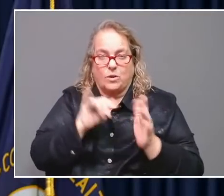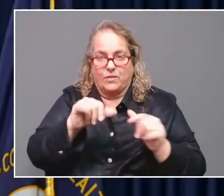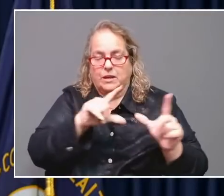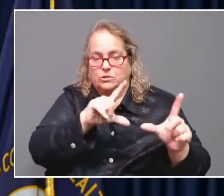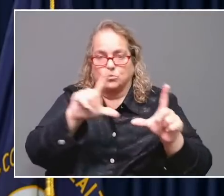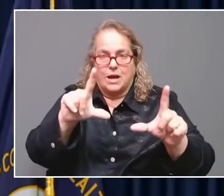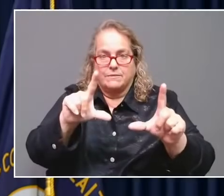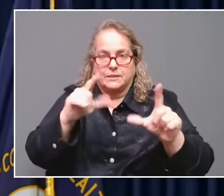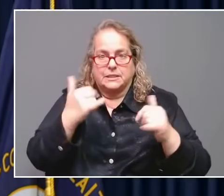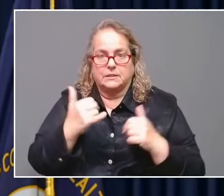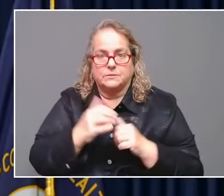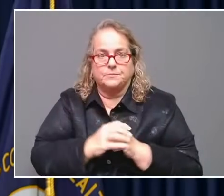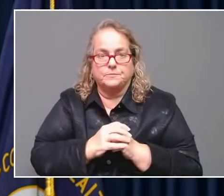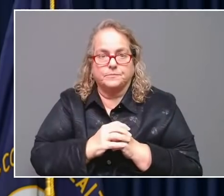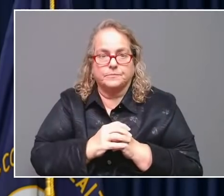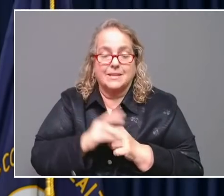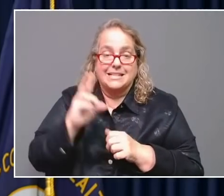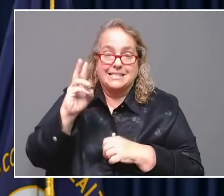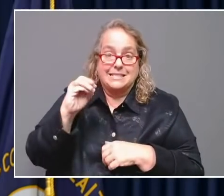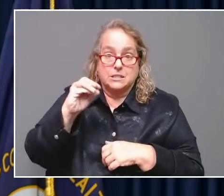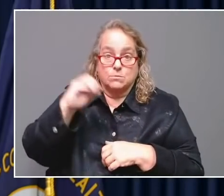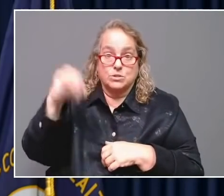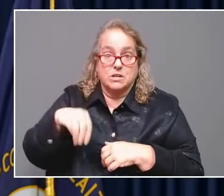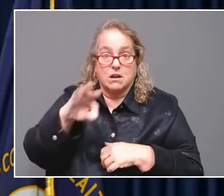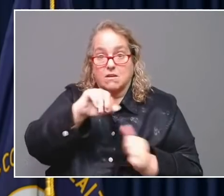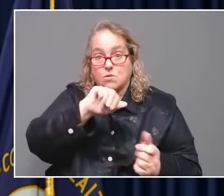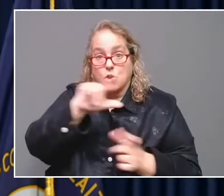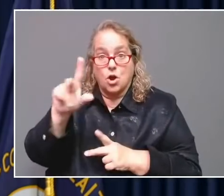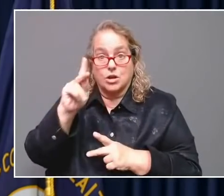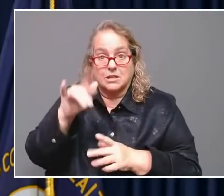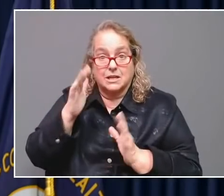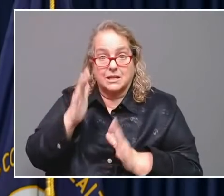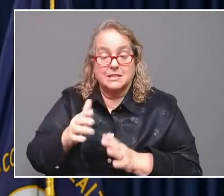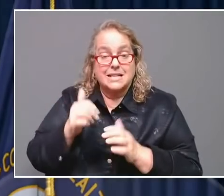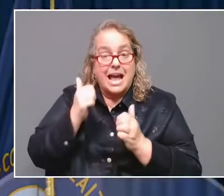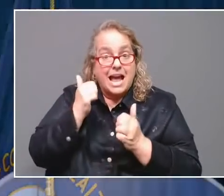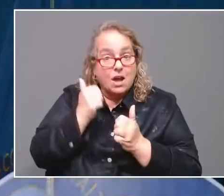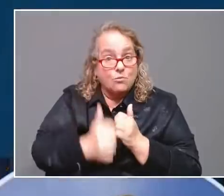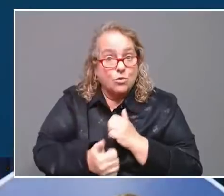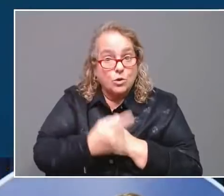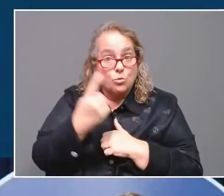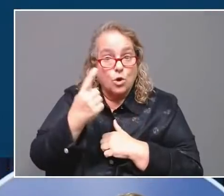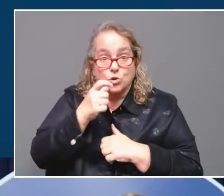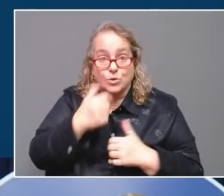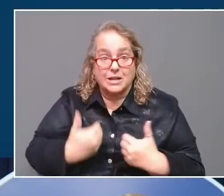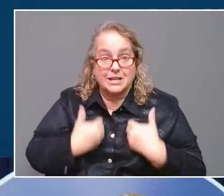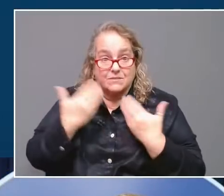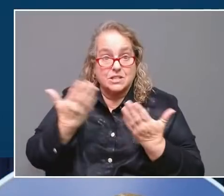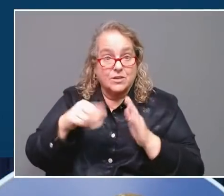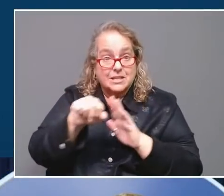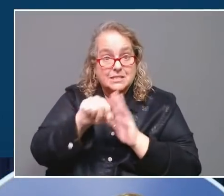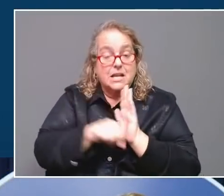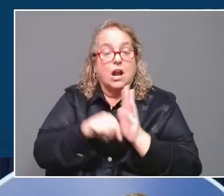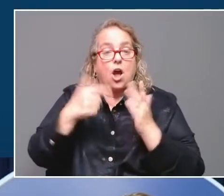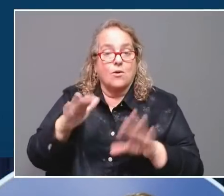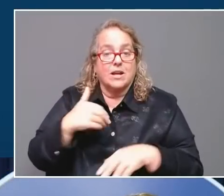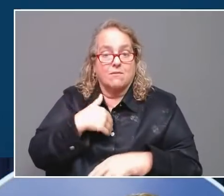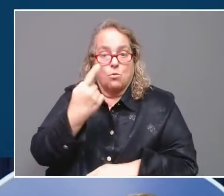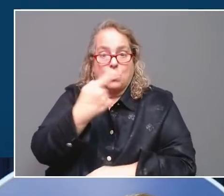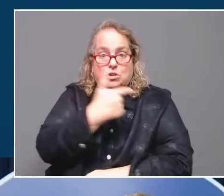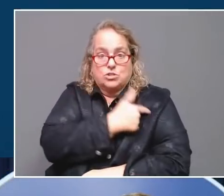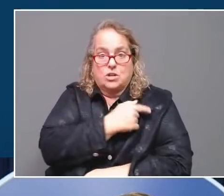now 60% of all Kentuckians, that's everybody who lives in the state, has had at least one shot. Let me first start